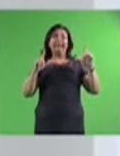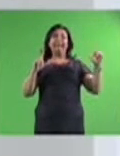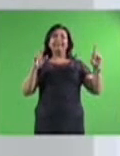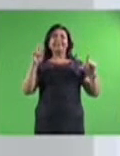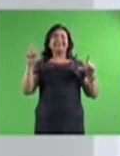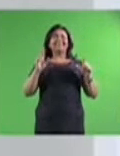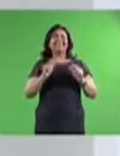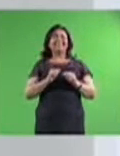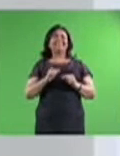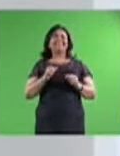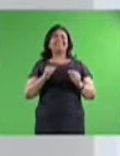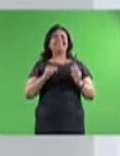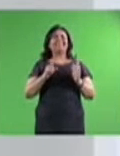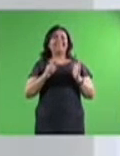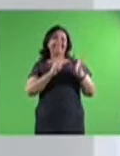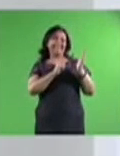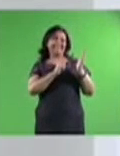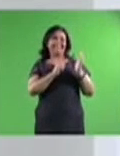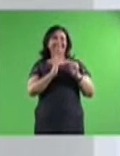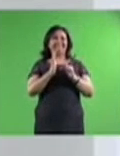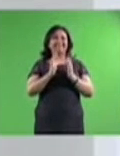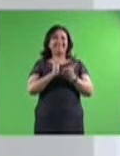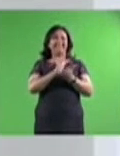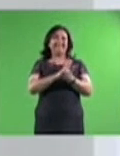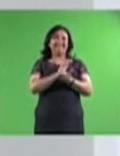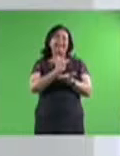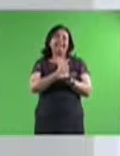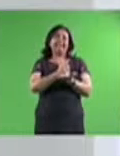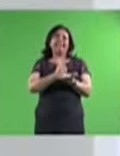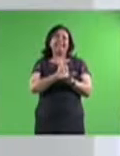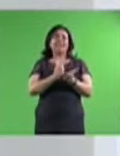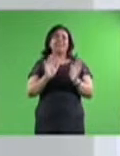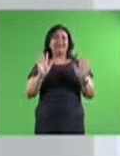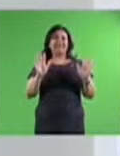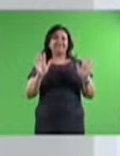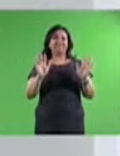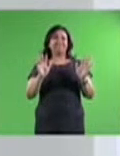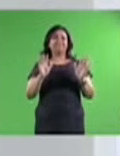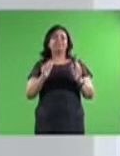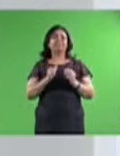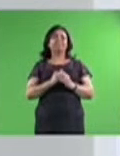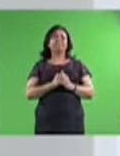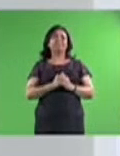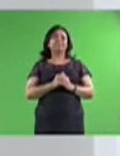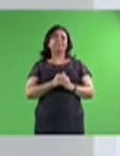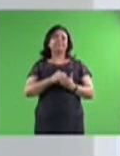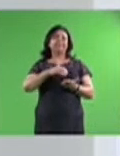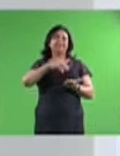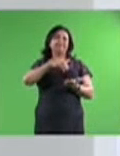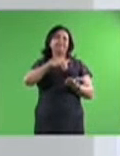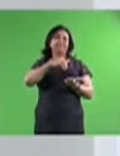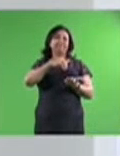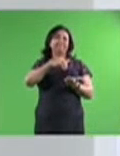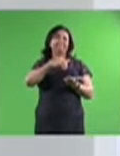our hands, everyone. We open up our bottle, take a little squirt,